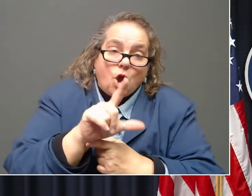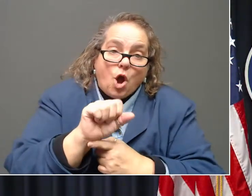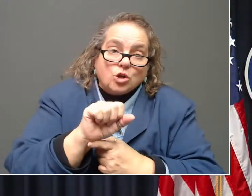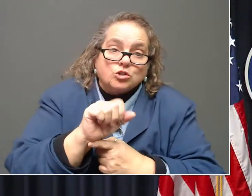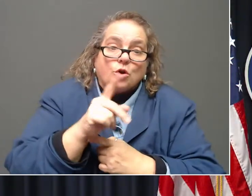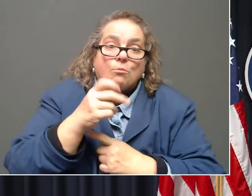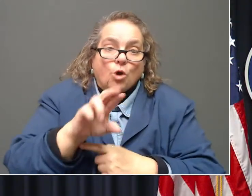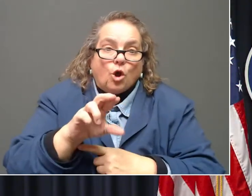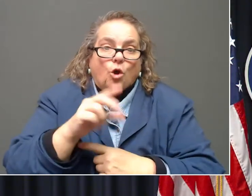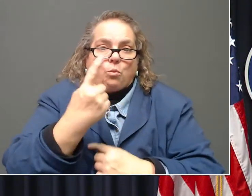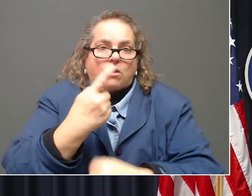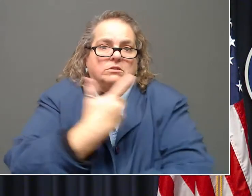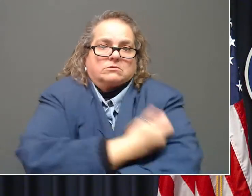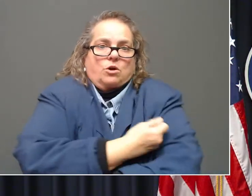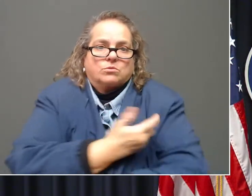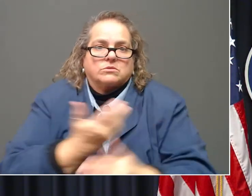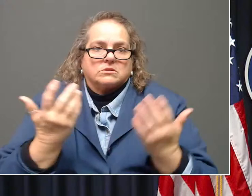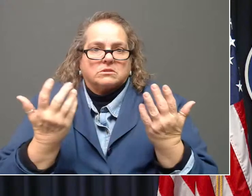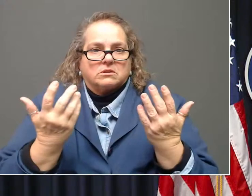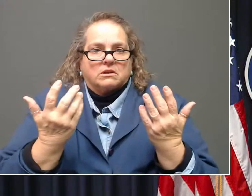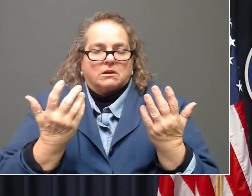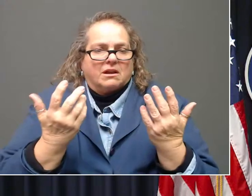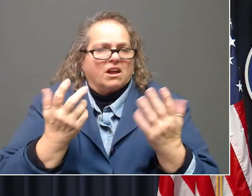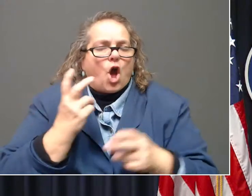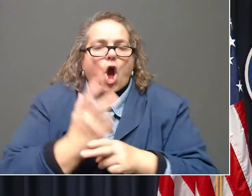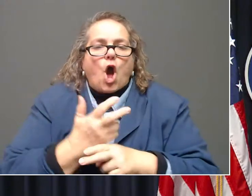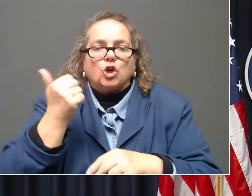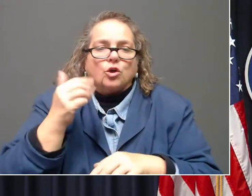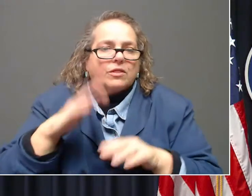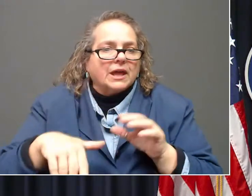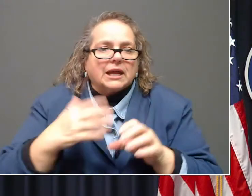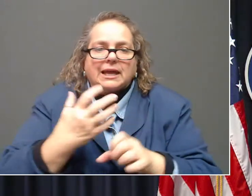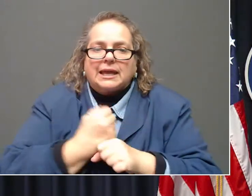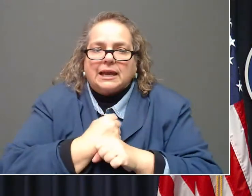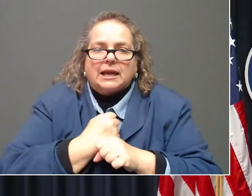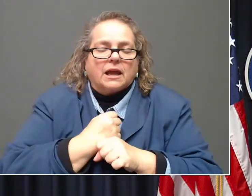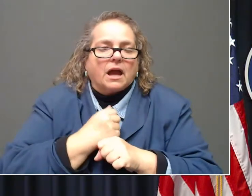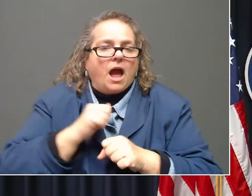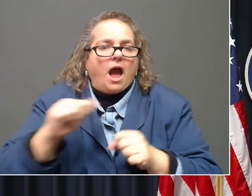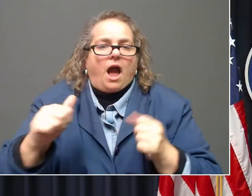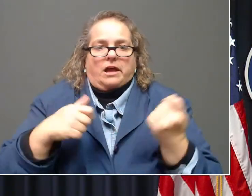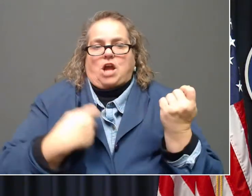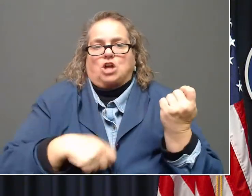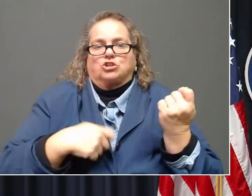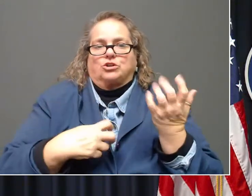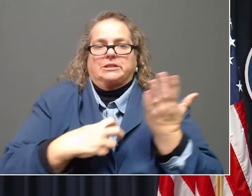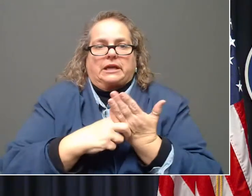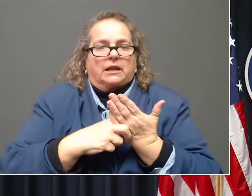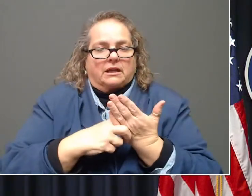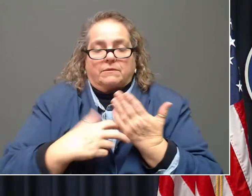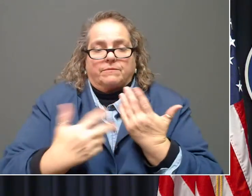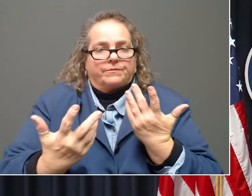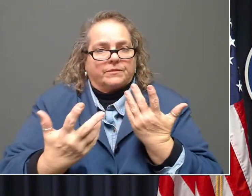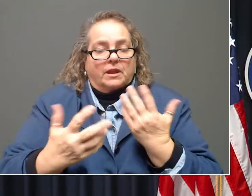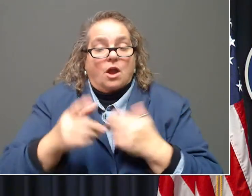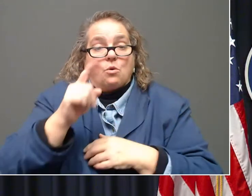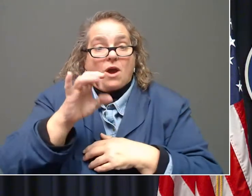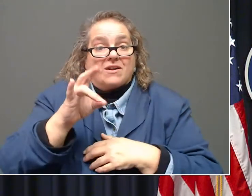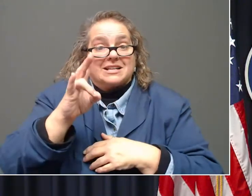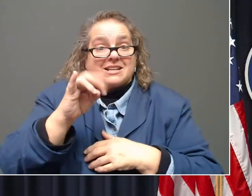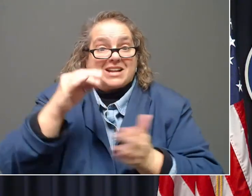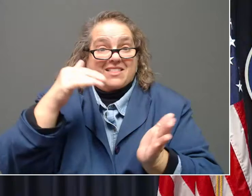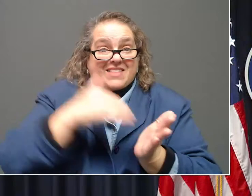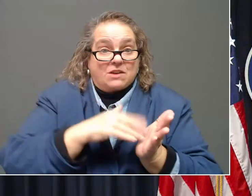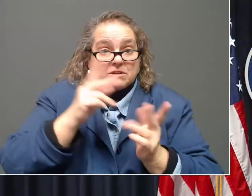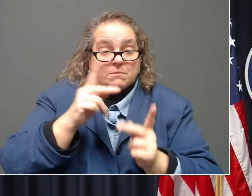of vaccine per pharmacy, and this will be much closer in your community. Now, I want to give you a few other statistics. You got to put this in perspective.